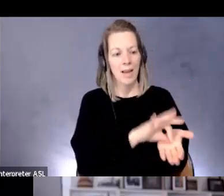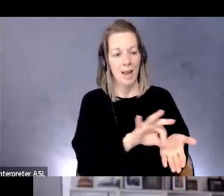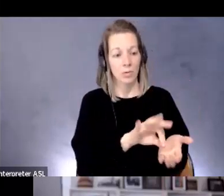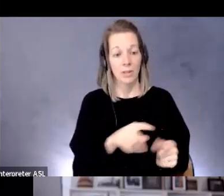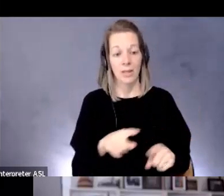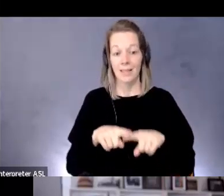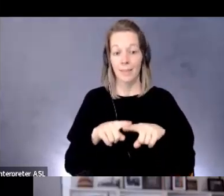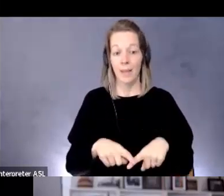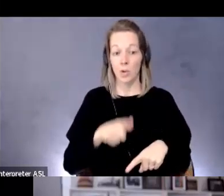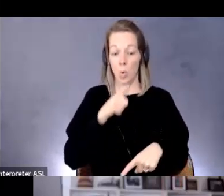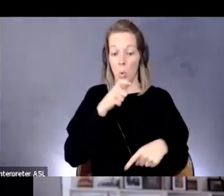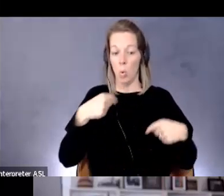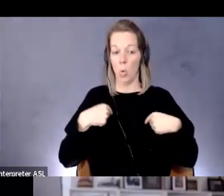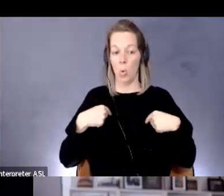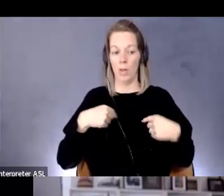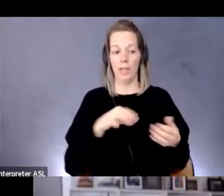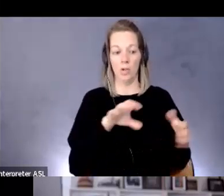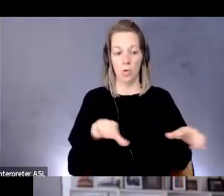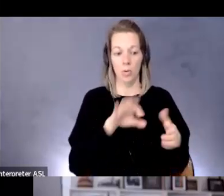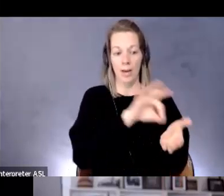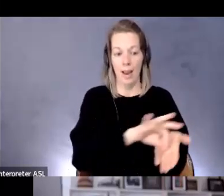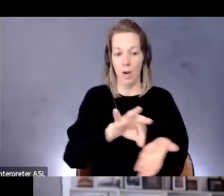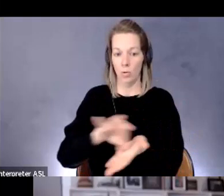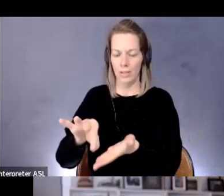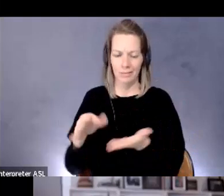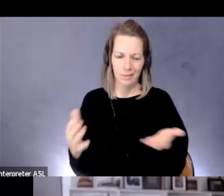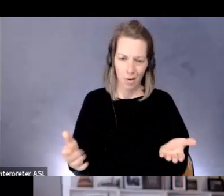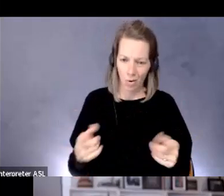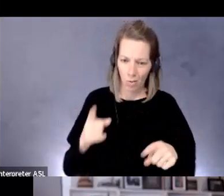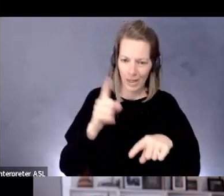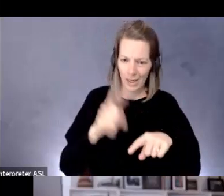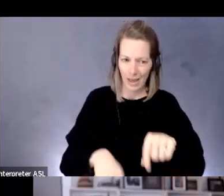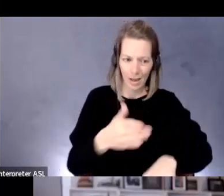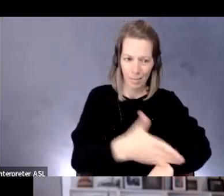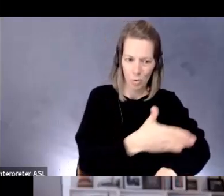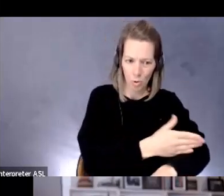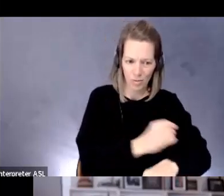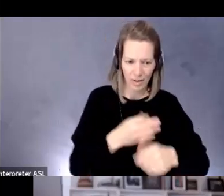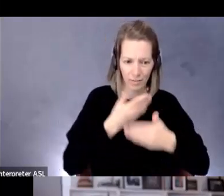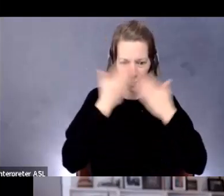is counted. So in other words, we can't improve what we can't measure.